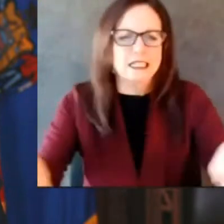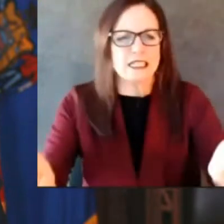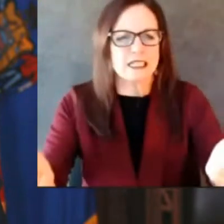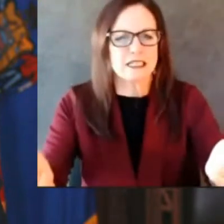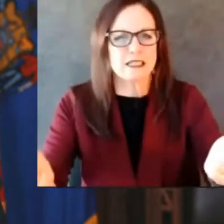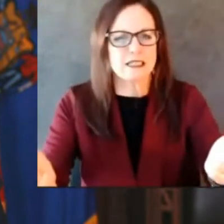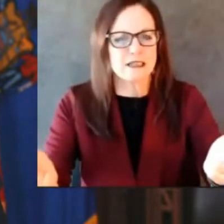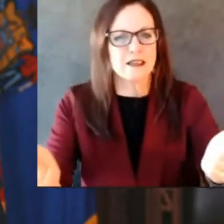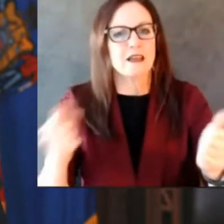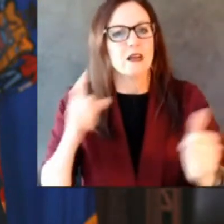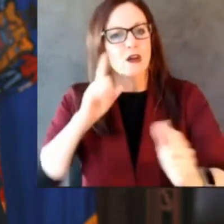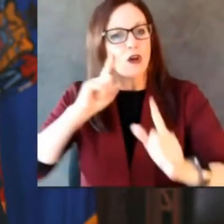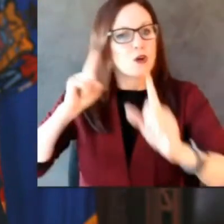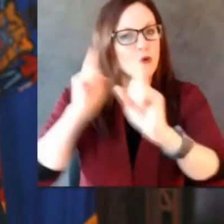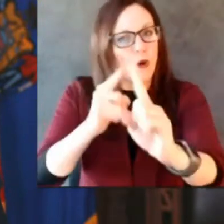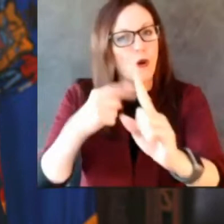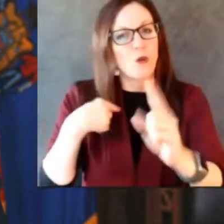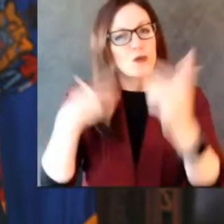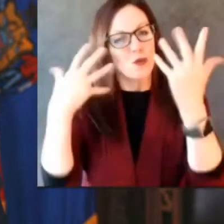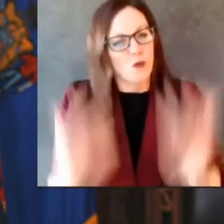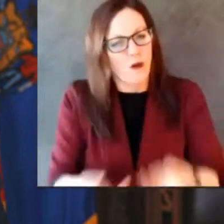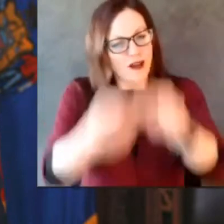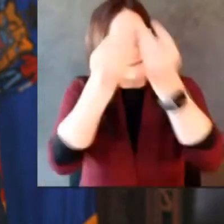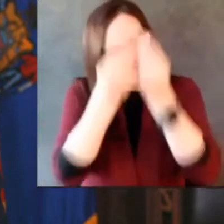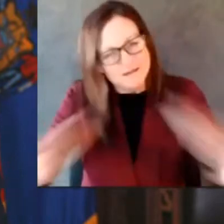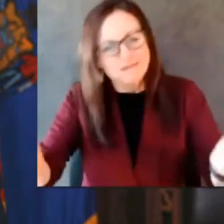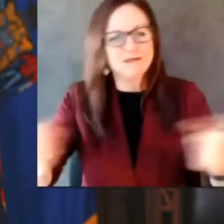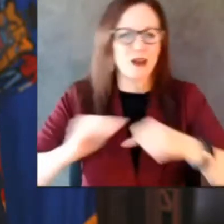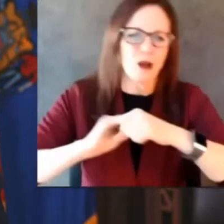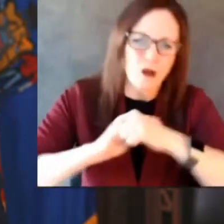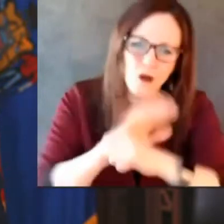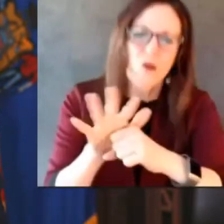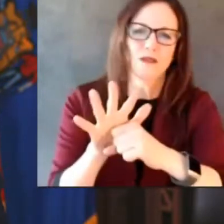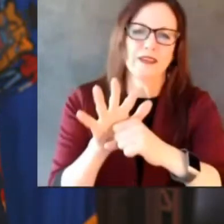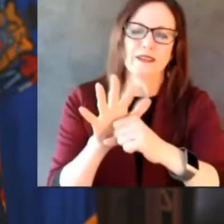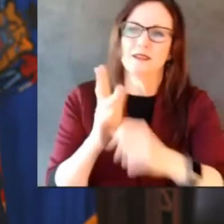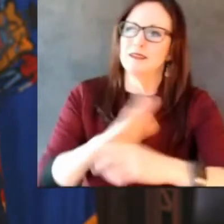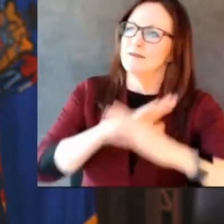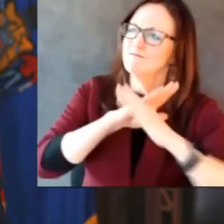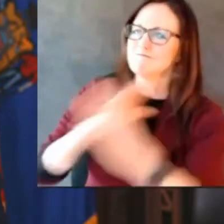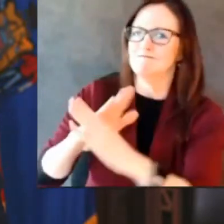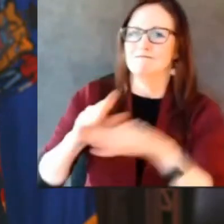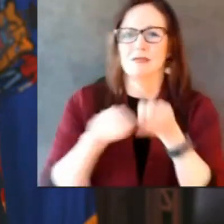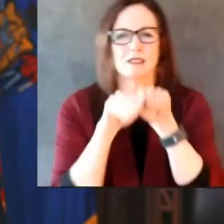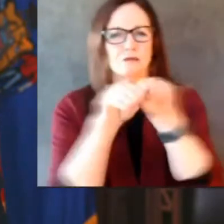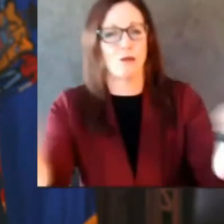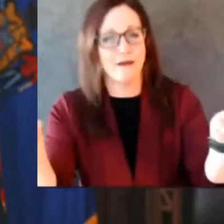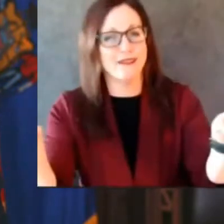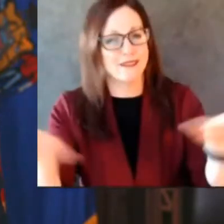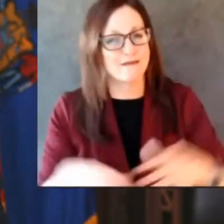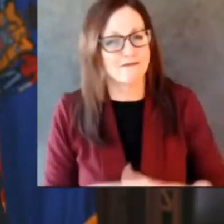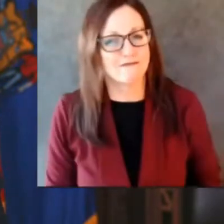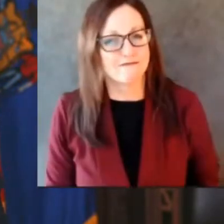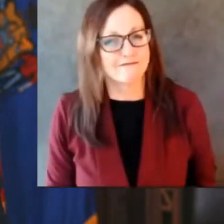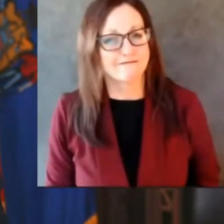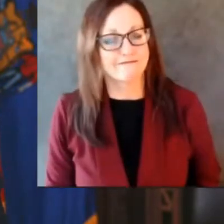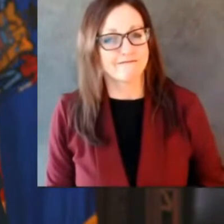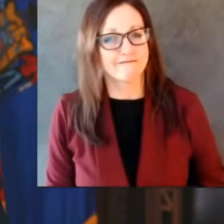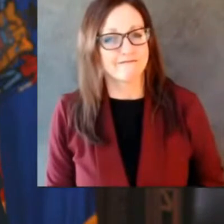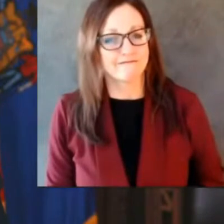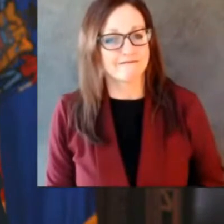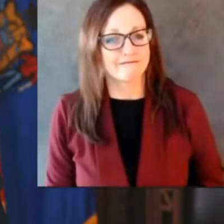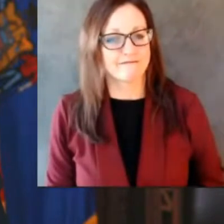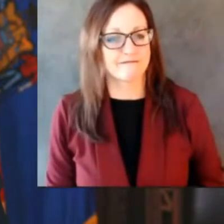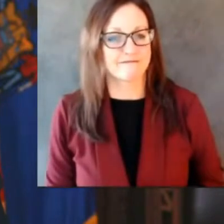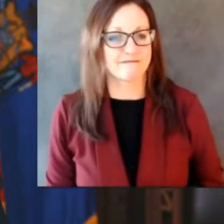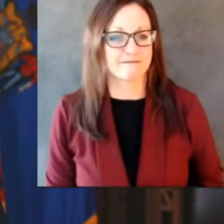save lives and stop the spread, and to ensure our state and our economy bounces back and better,